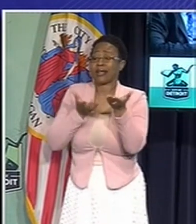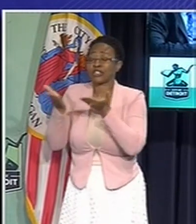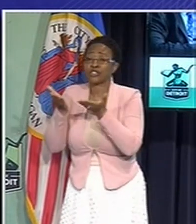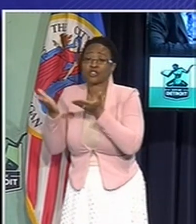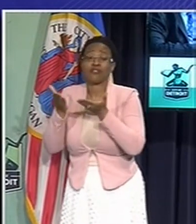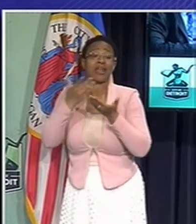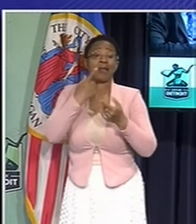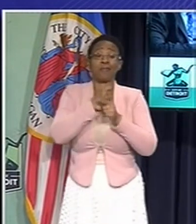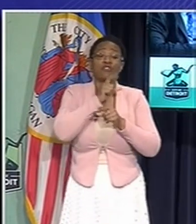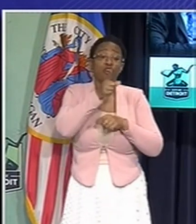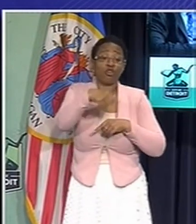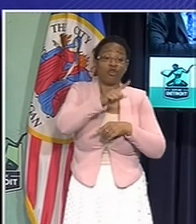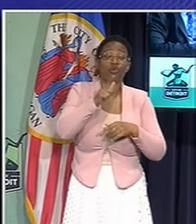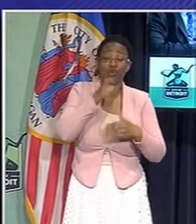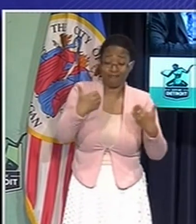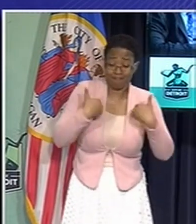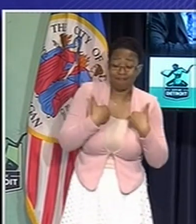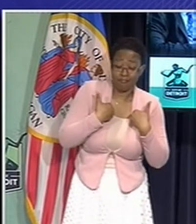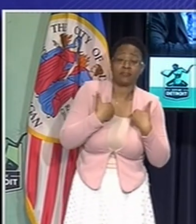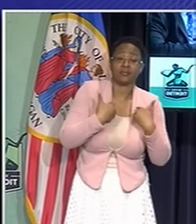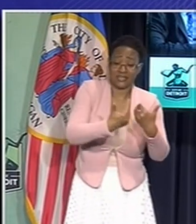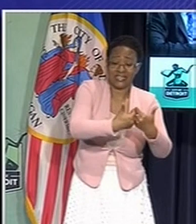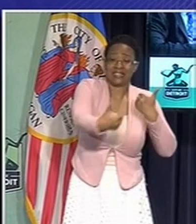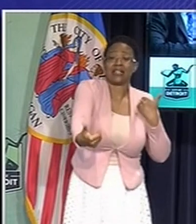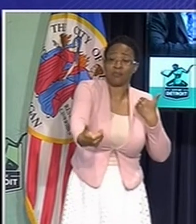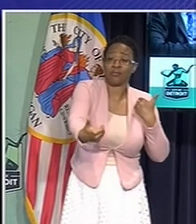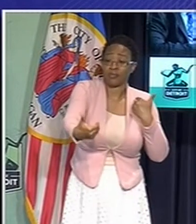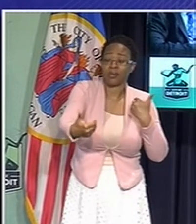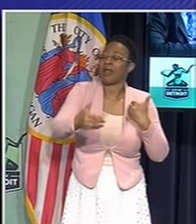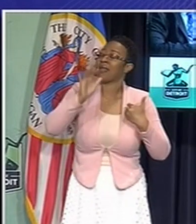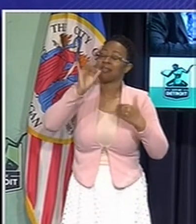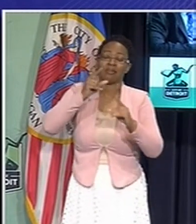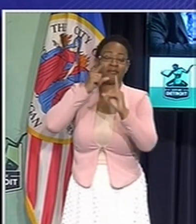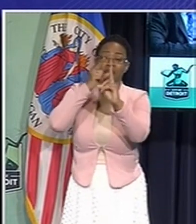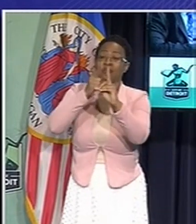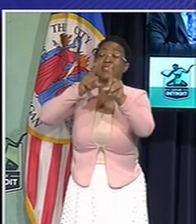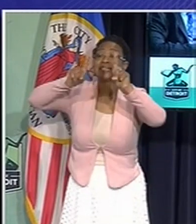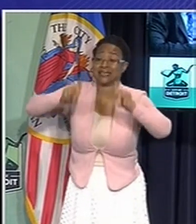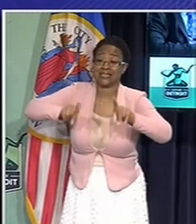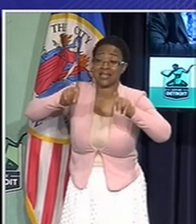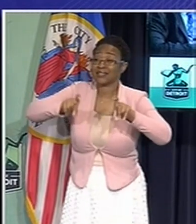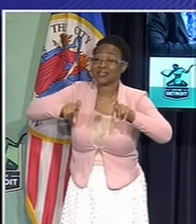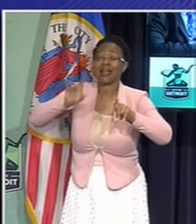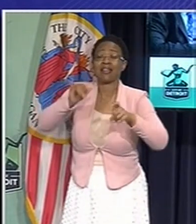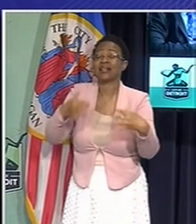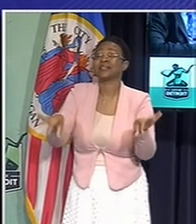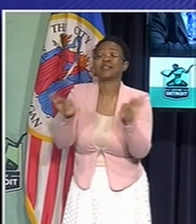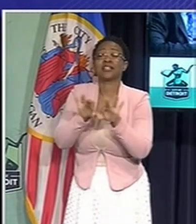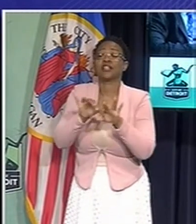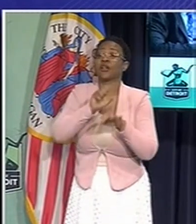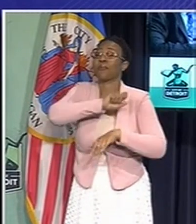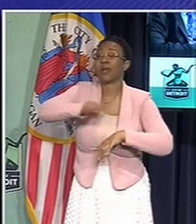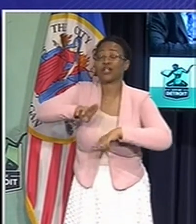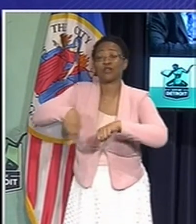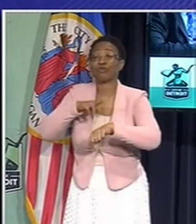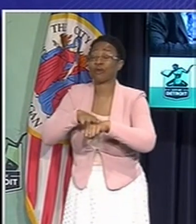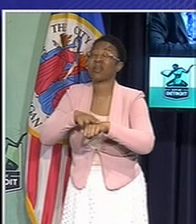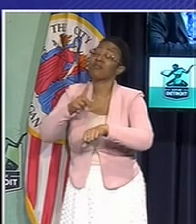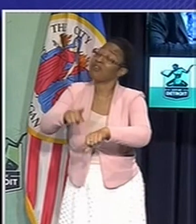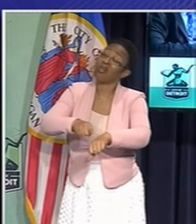infected and quarantine them. Ultimately, testing is the key to getting back to normal. We got a long way to